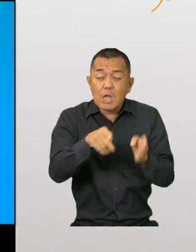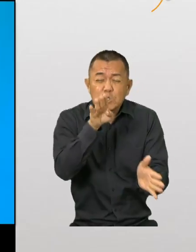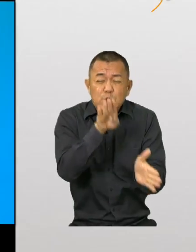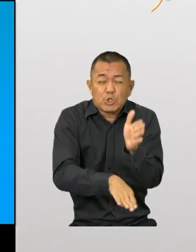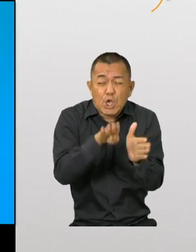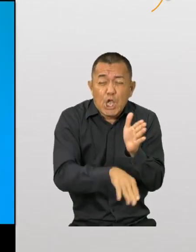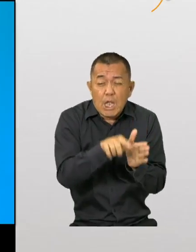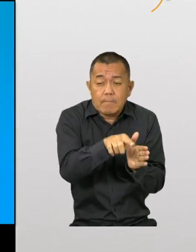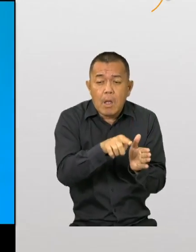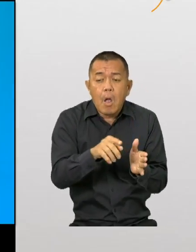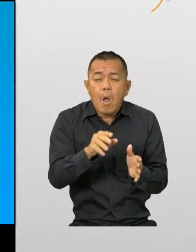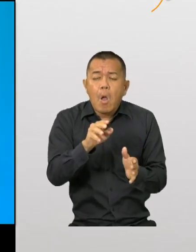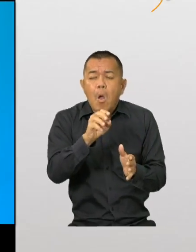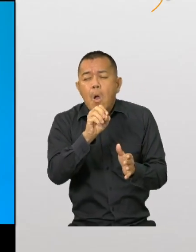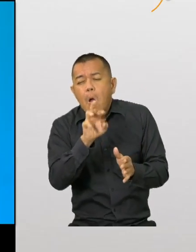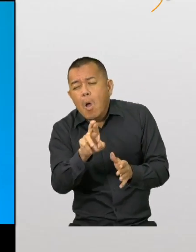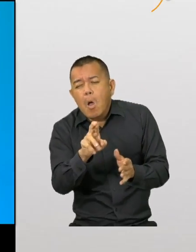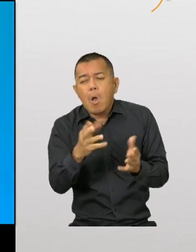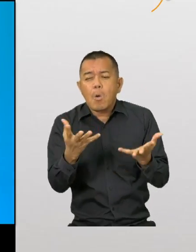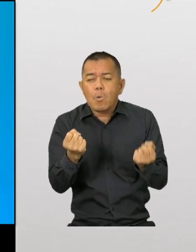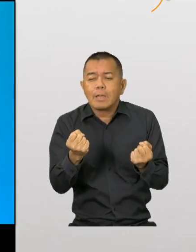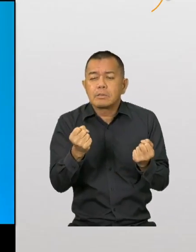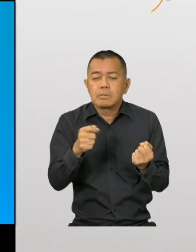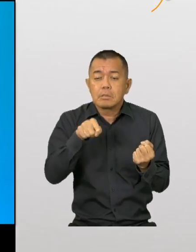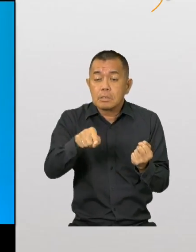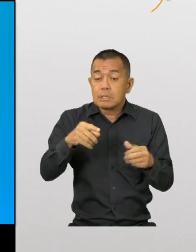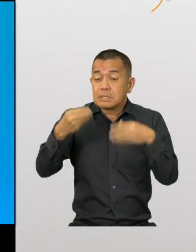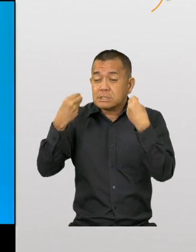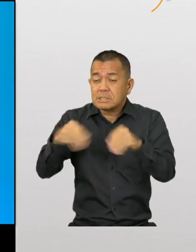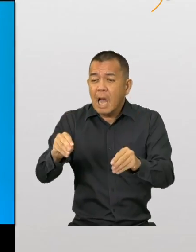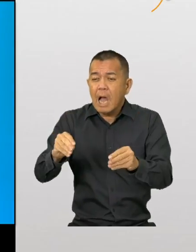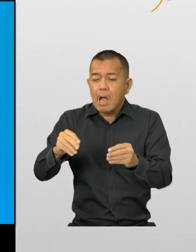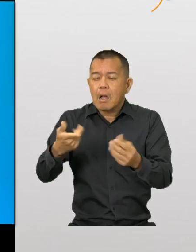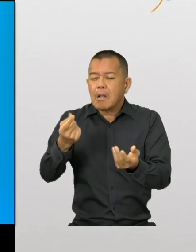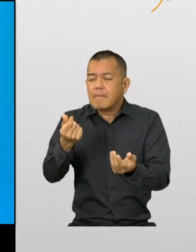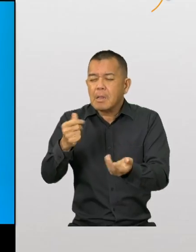sell it, you want prices to be high. So it's not possible to please everybody.